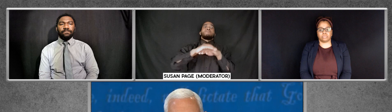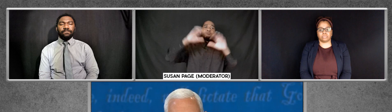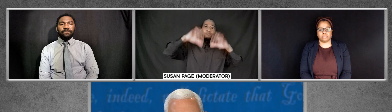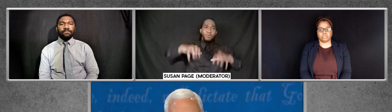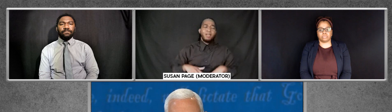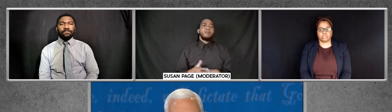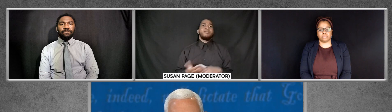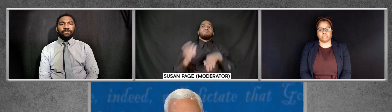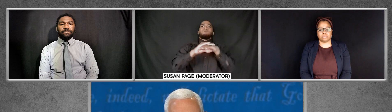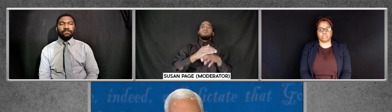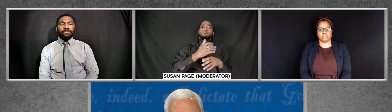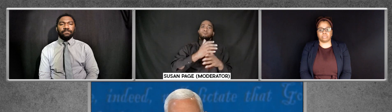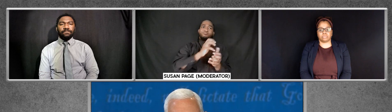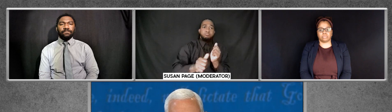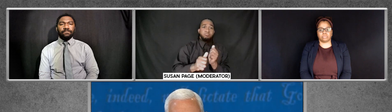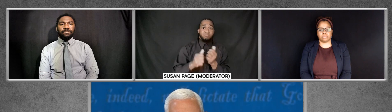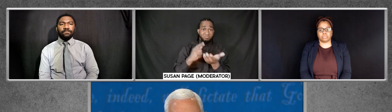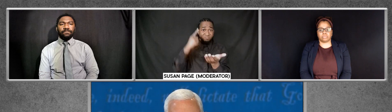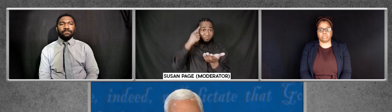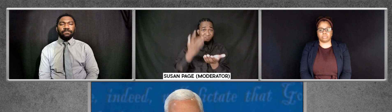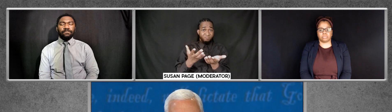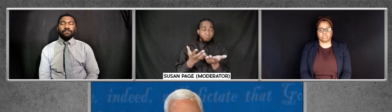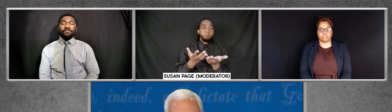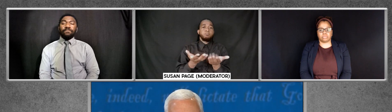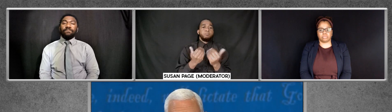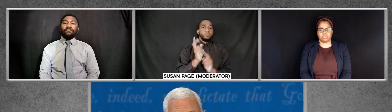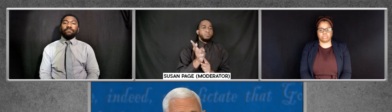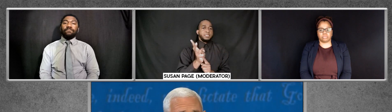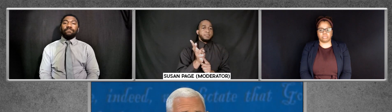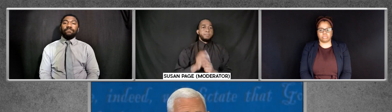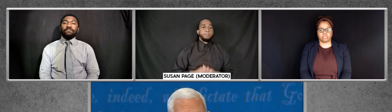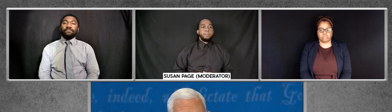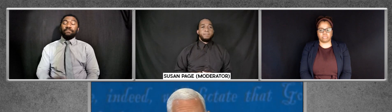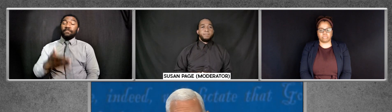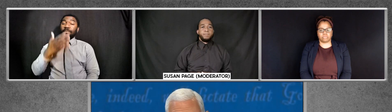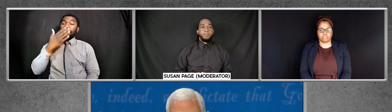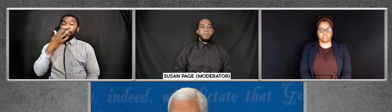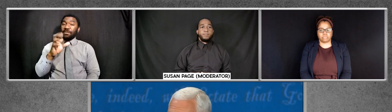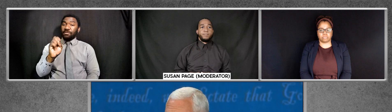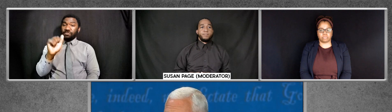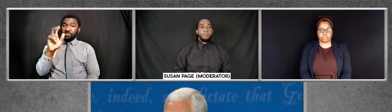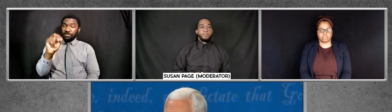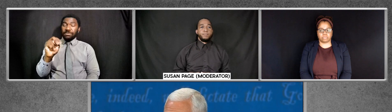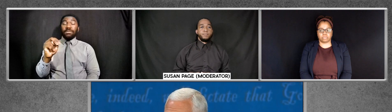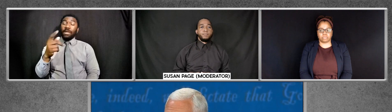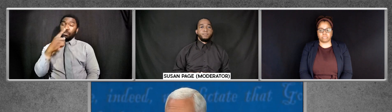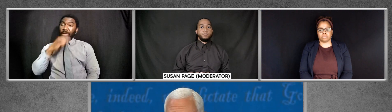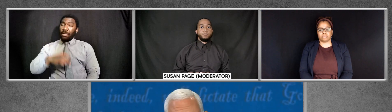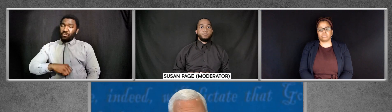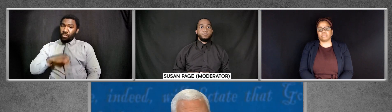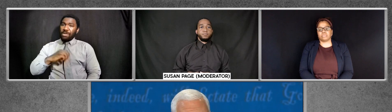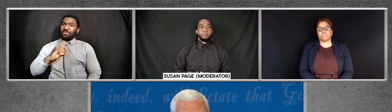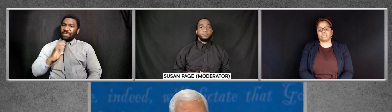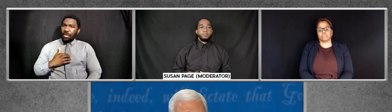have 2 minutes uninterrupted. Thank you, Susan. Well, first, I'm very proud of our record on the environment and on